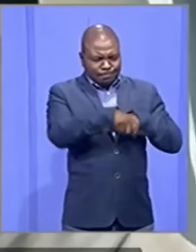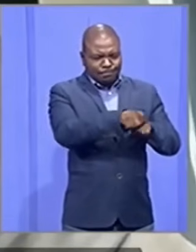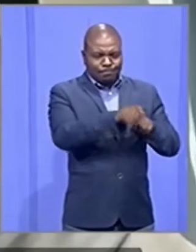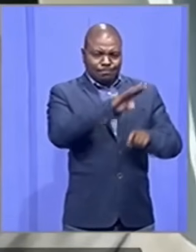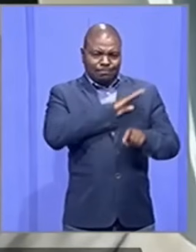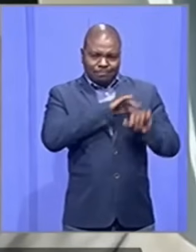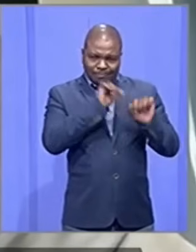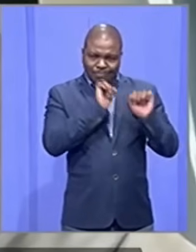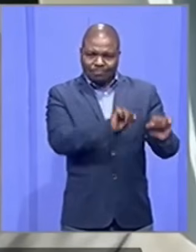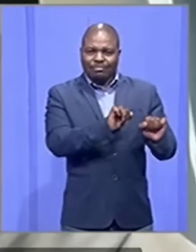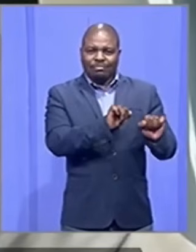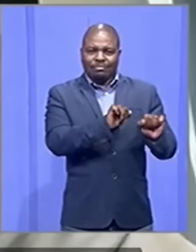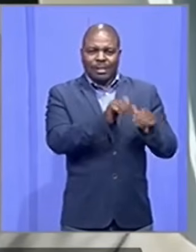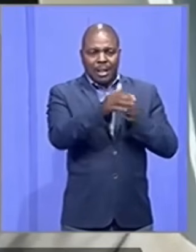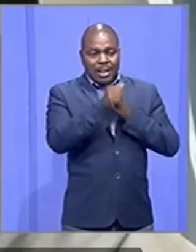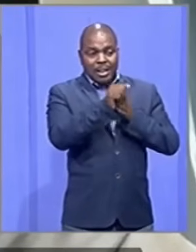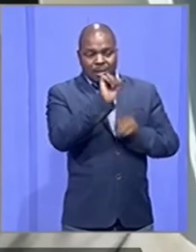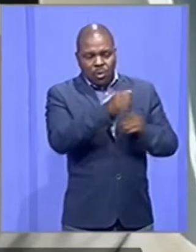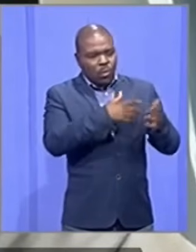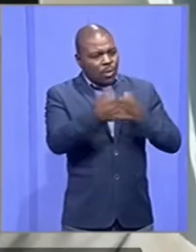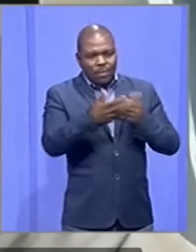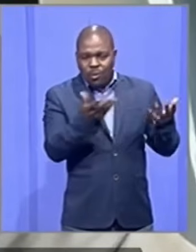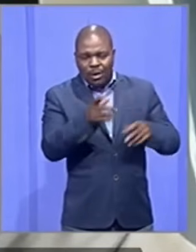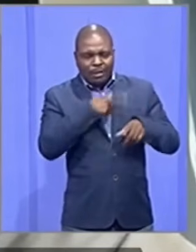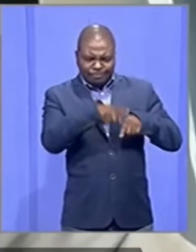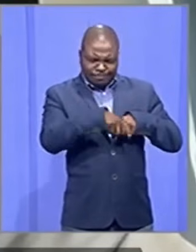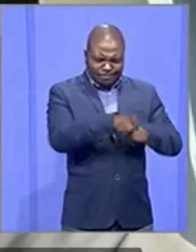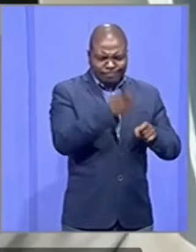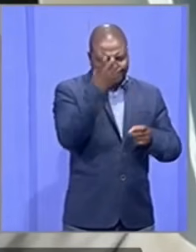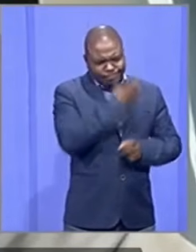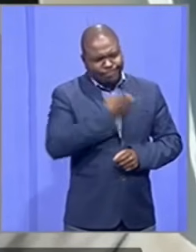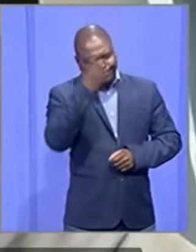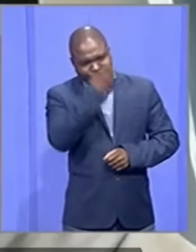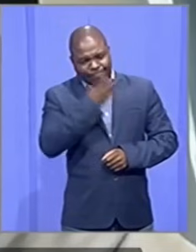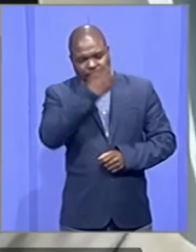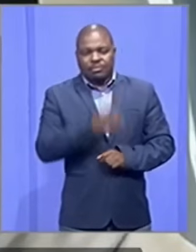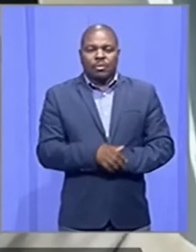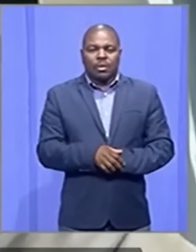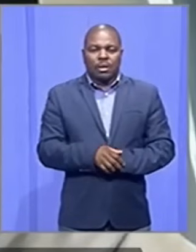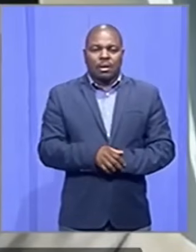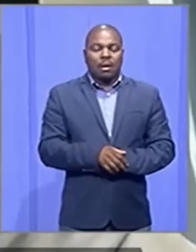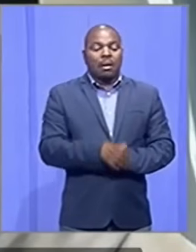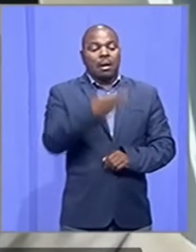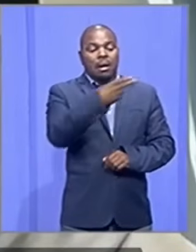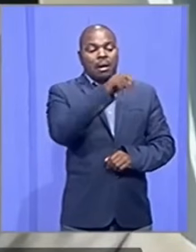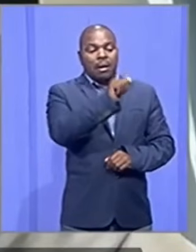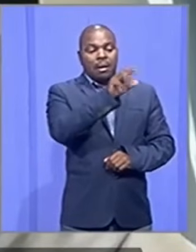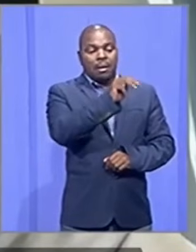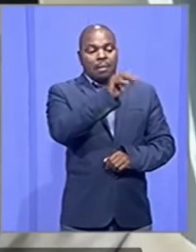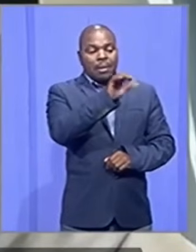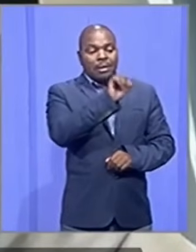militants and its leaders wherever they are. And our recommendation for the people of Hamas: